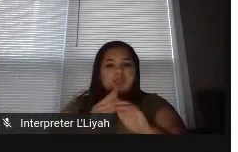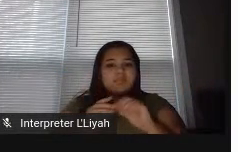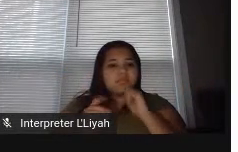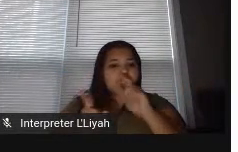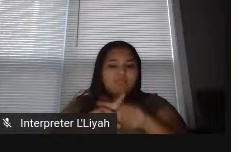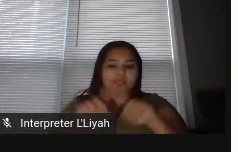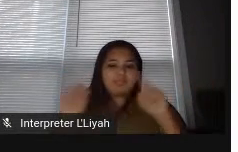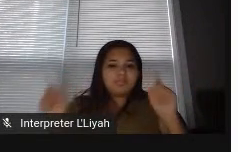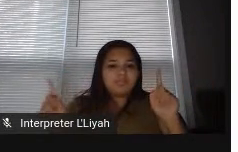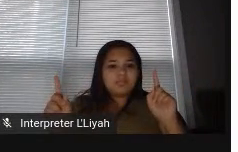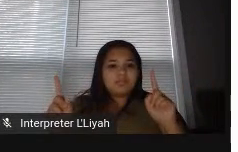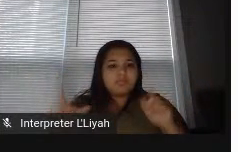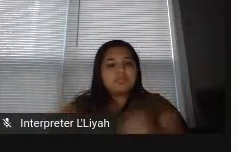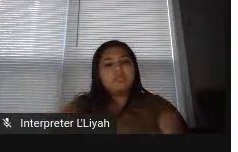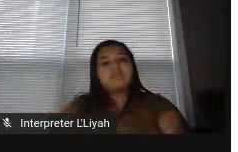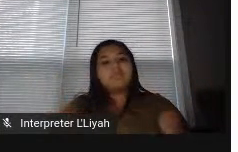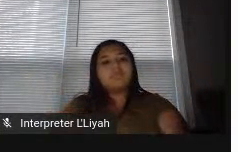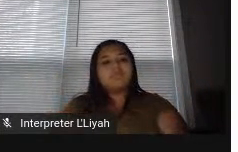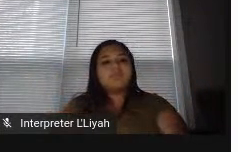no difference.